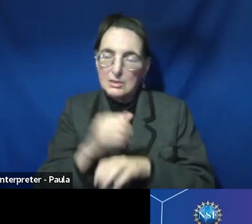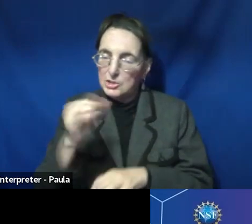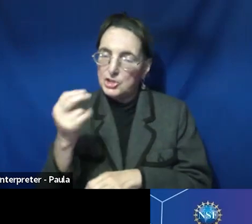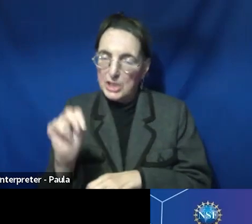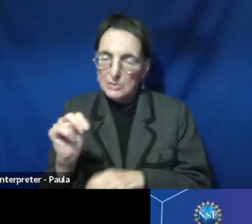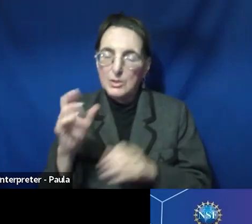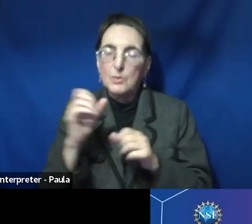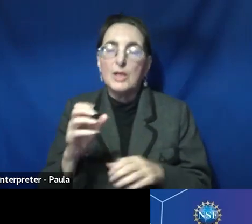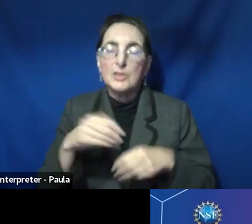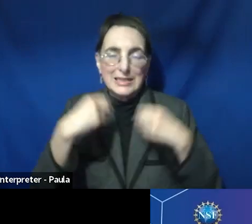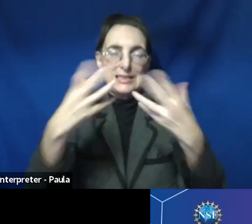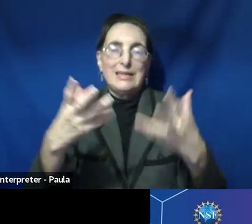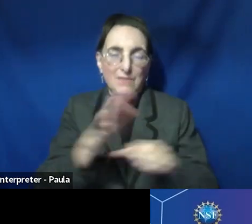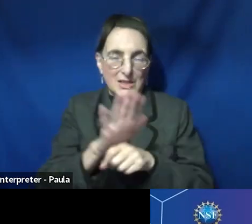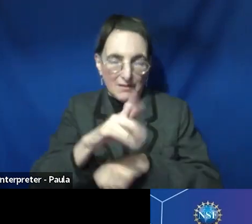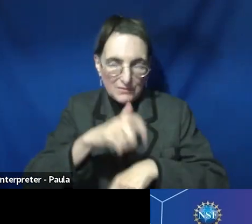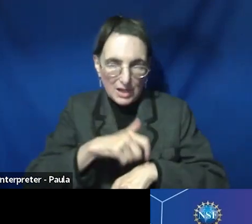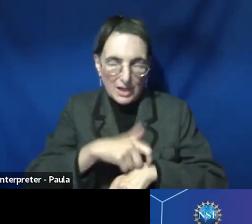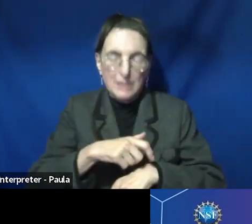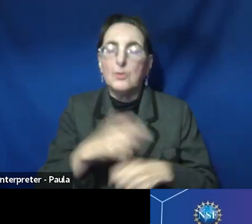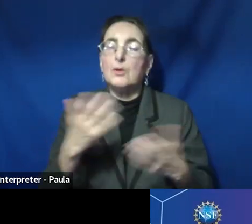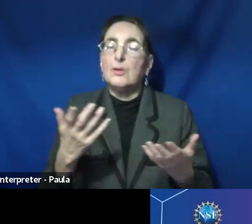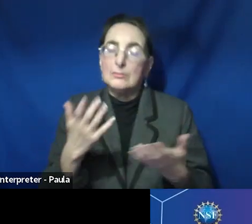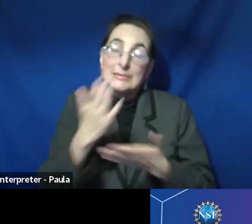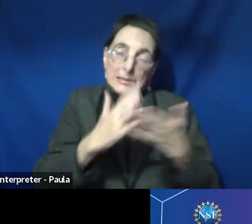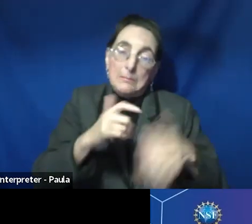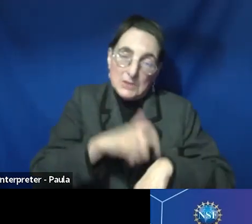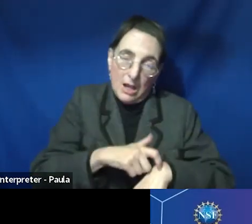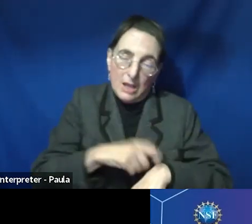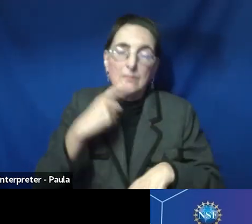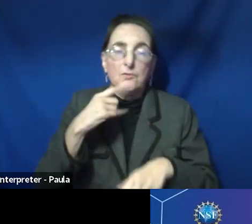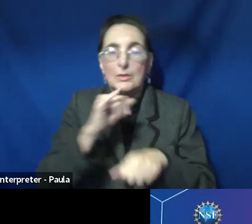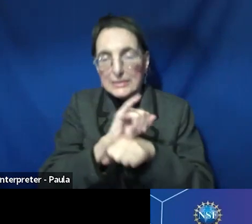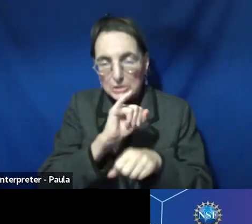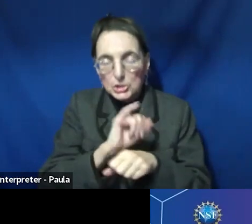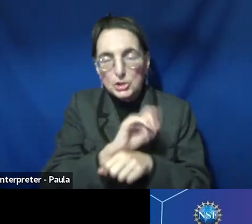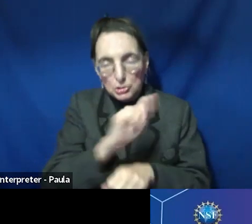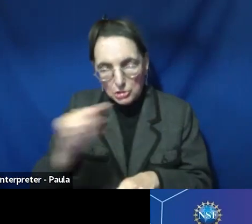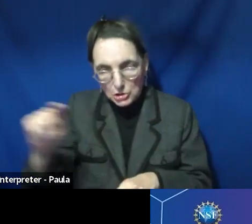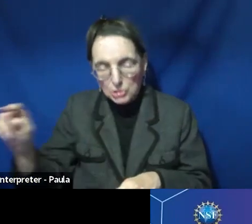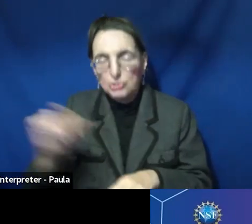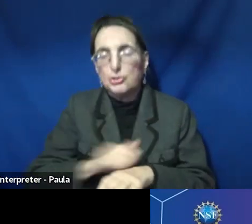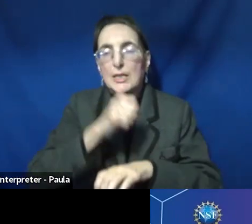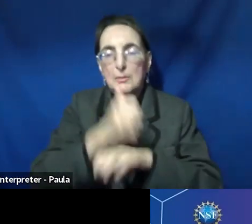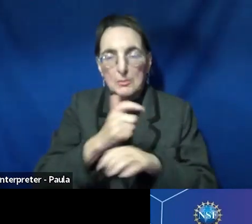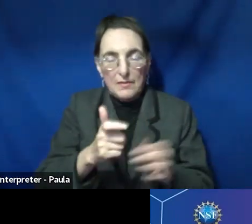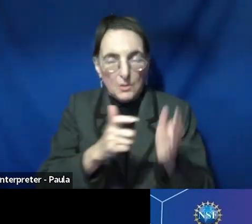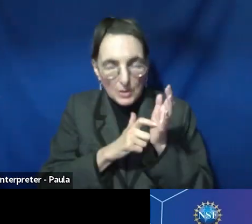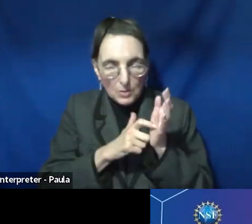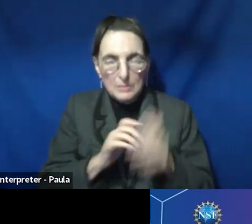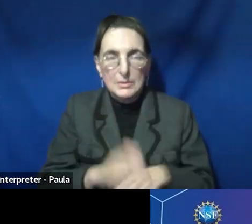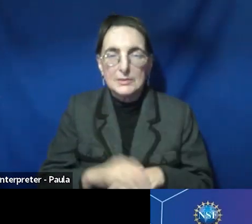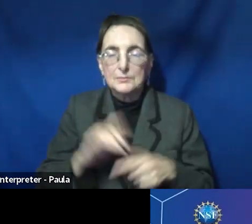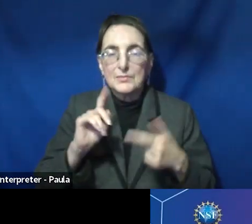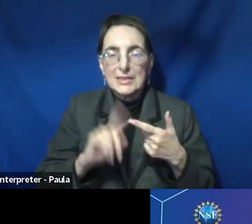give sufficient time, or at least some time, for institutions to implement those requirements. Okay, the